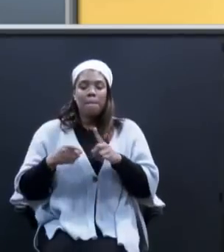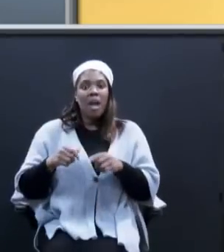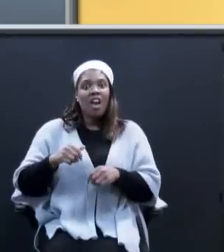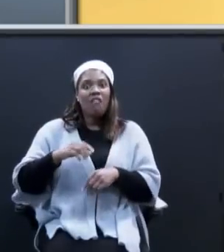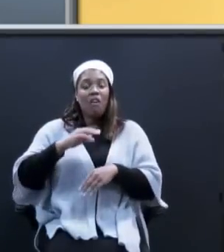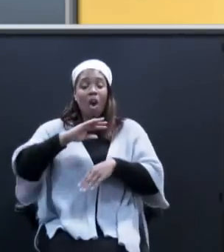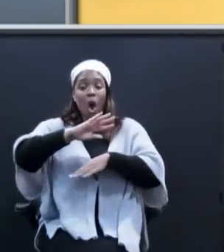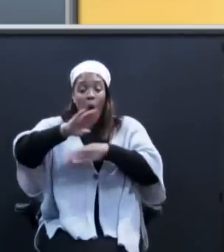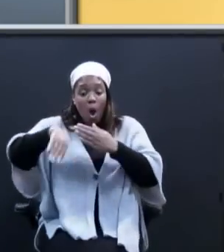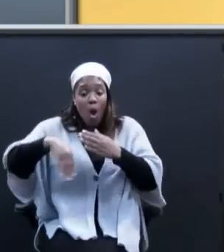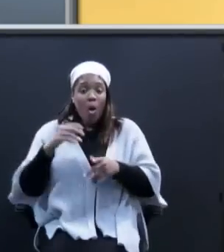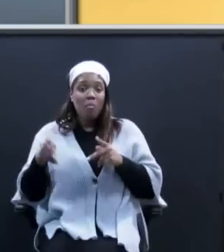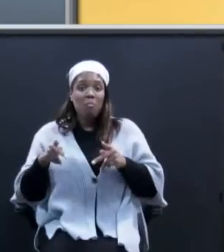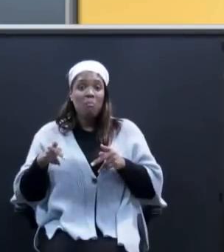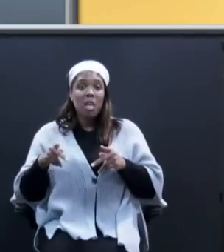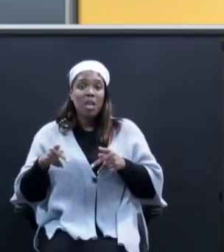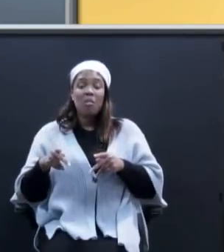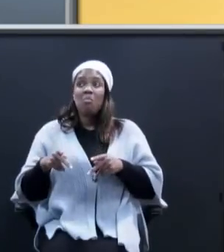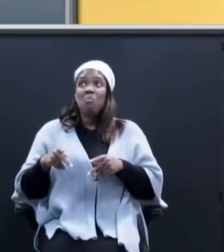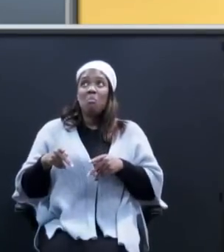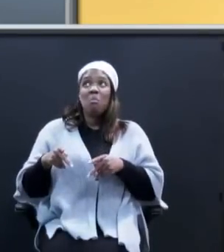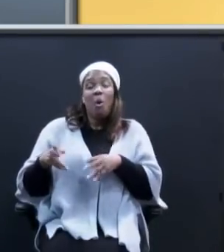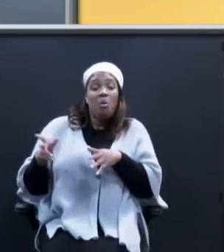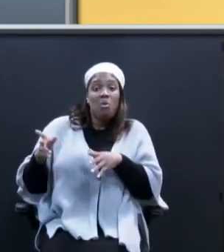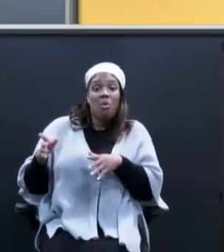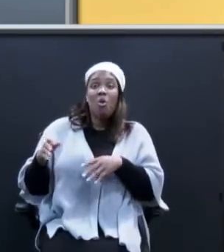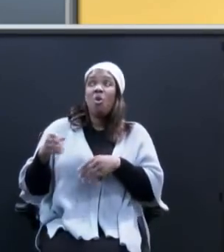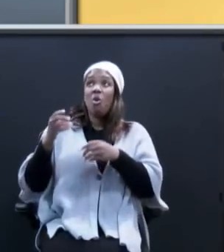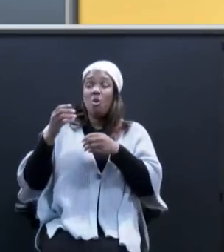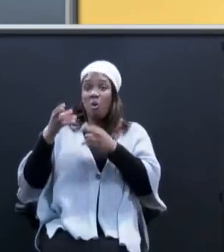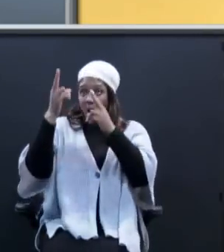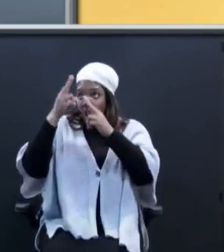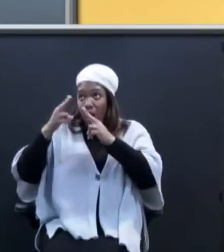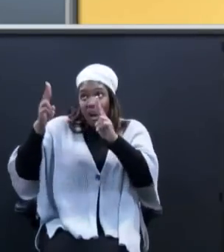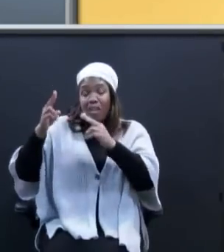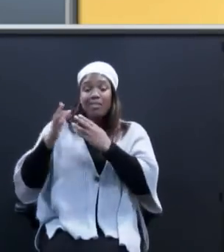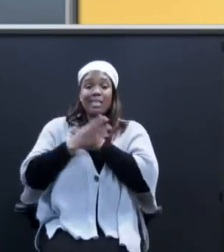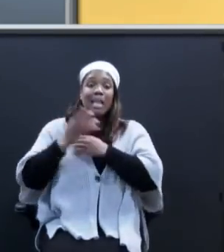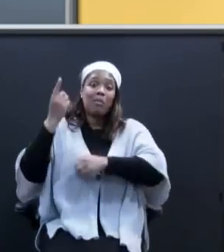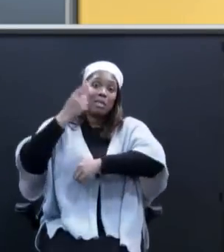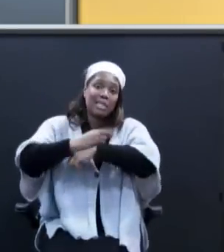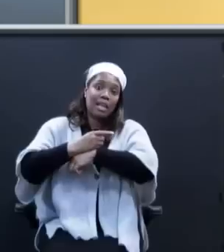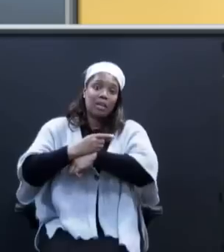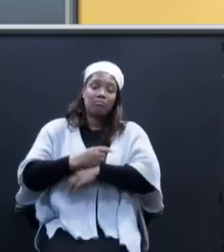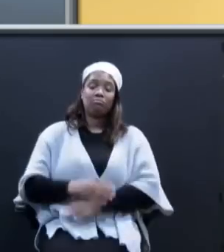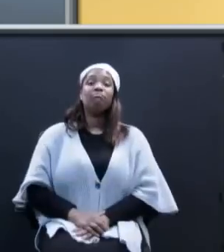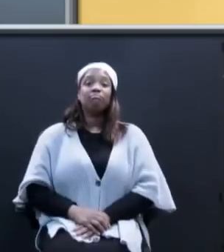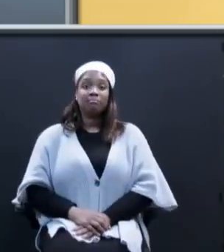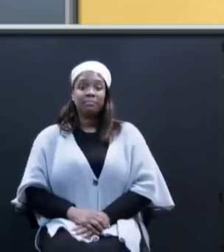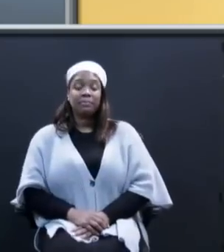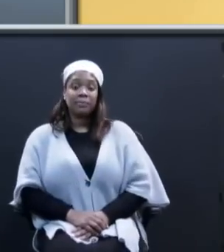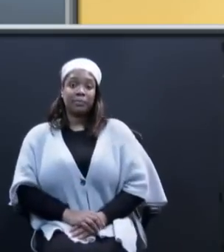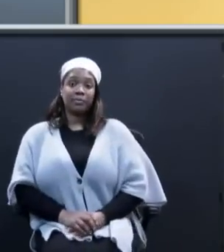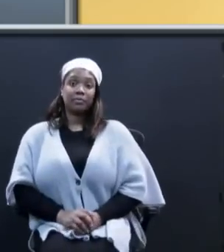wonder, who is that a sign between? But we're not going to get into that.